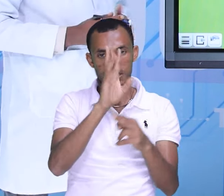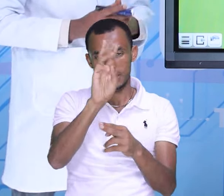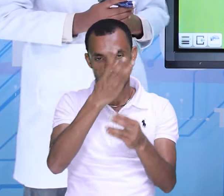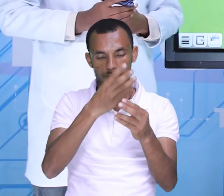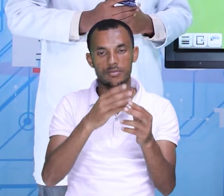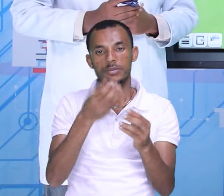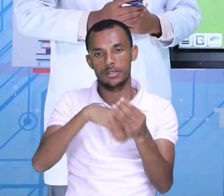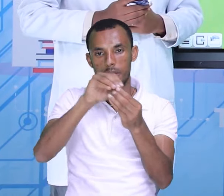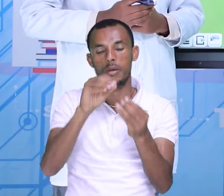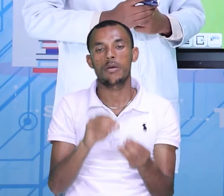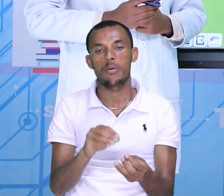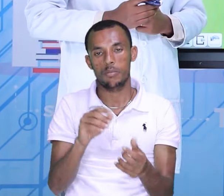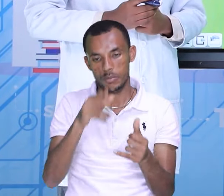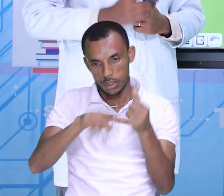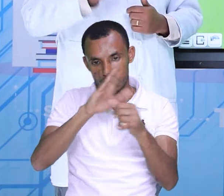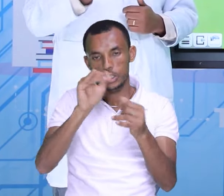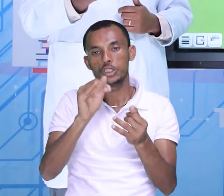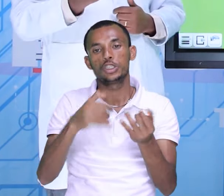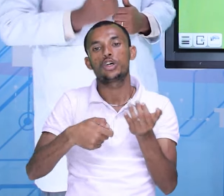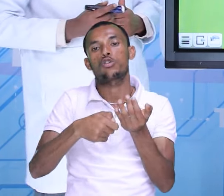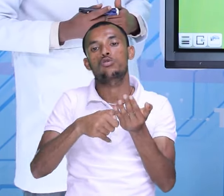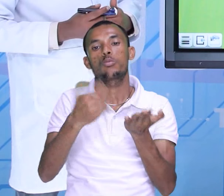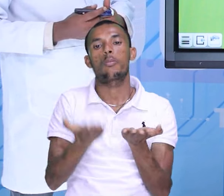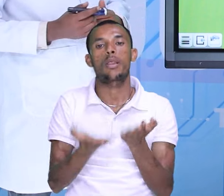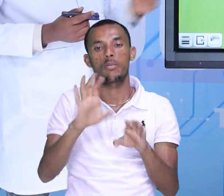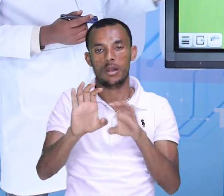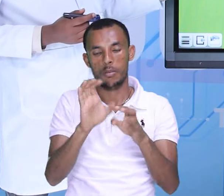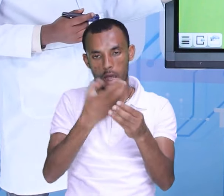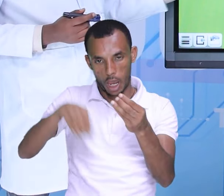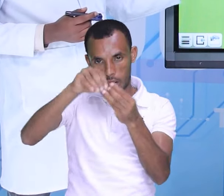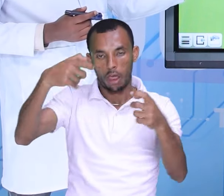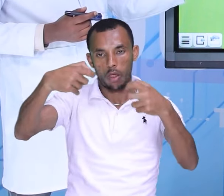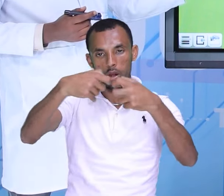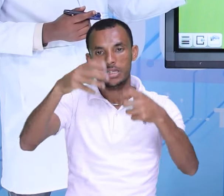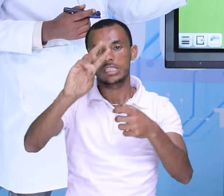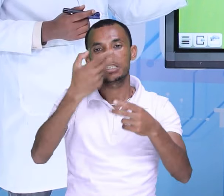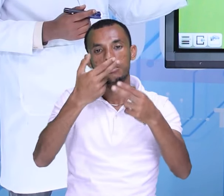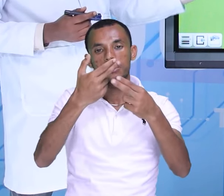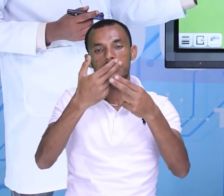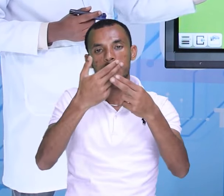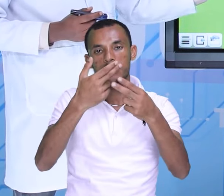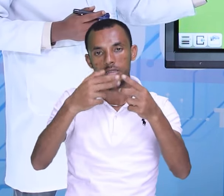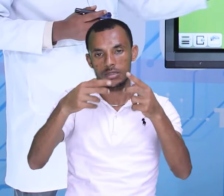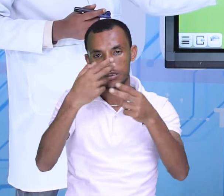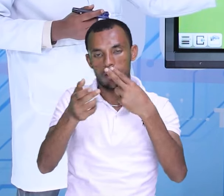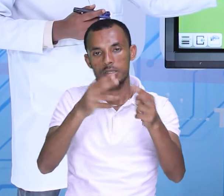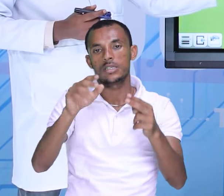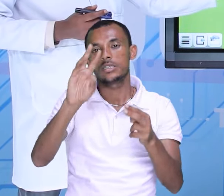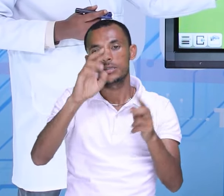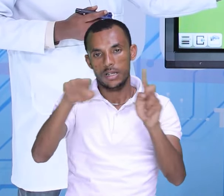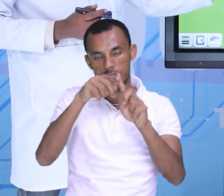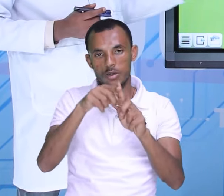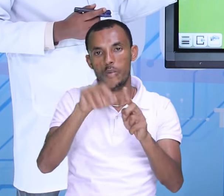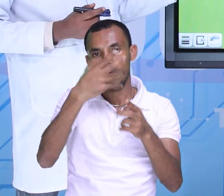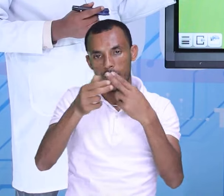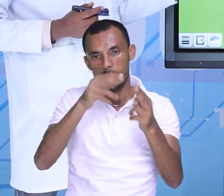Finally, balance the charge. By addition of what? By addition of electron. Look, 6 times plus 6. 1 times -1,